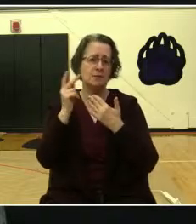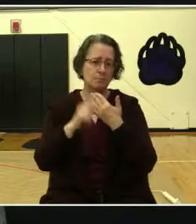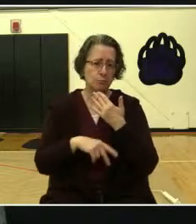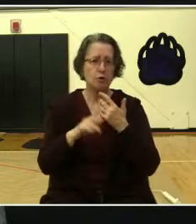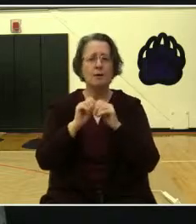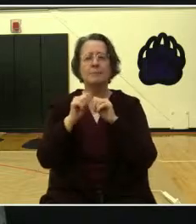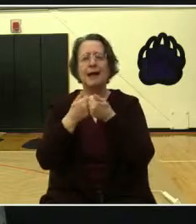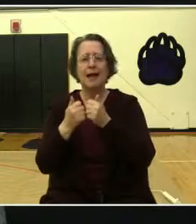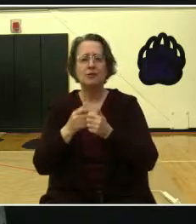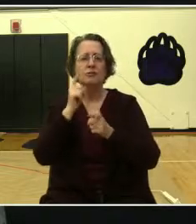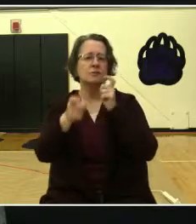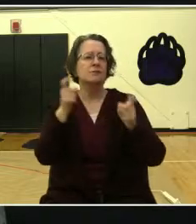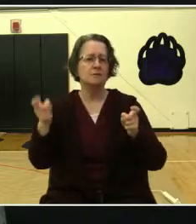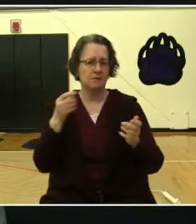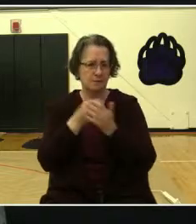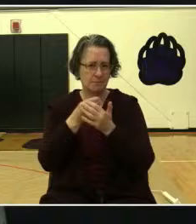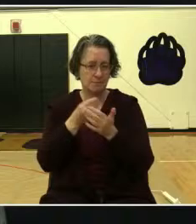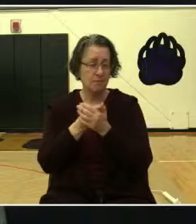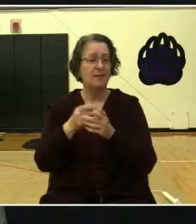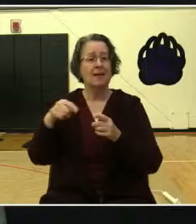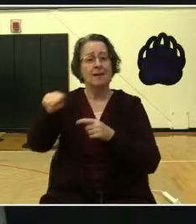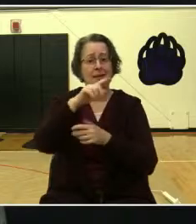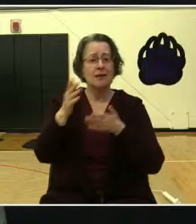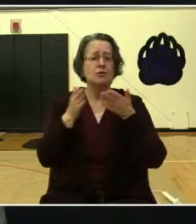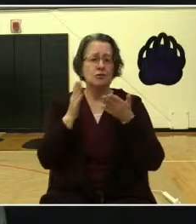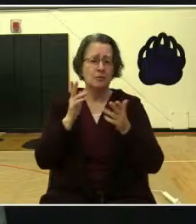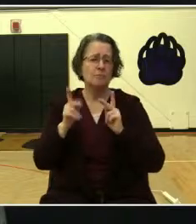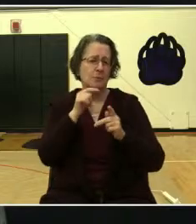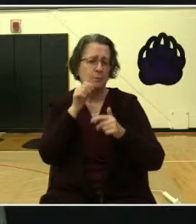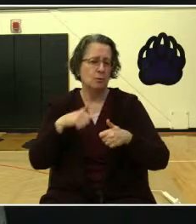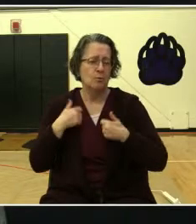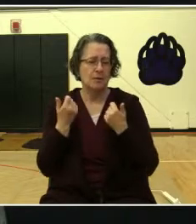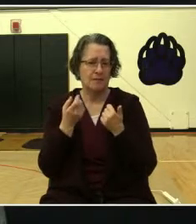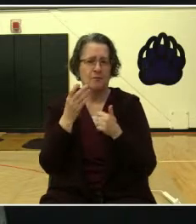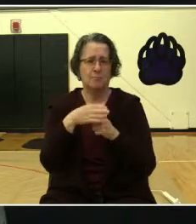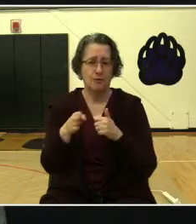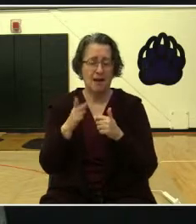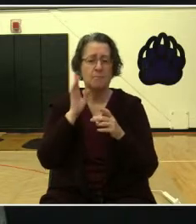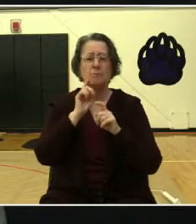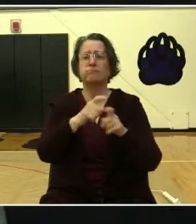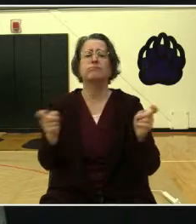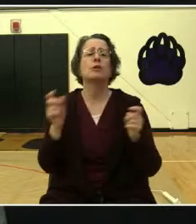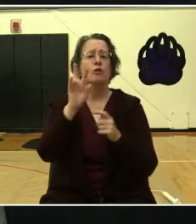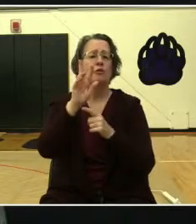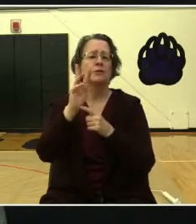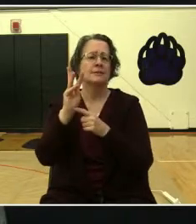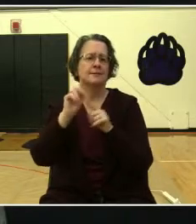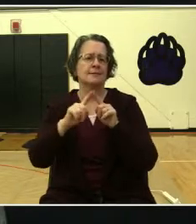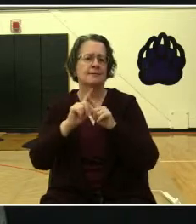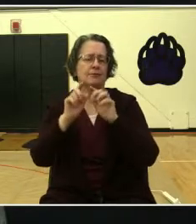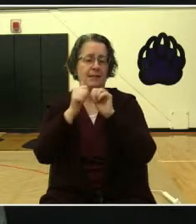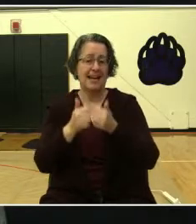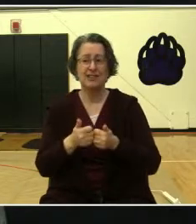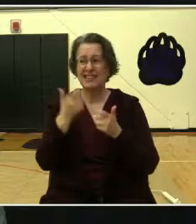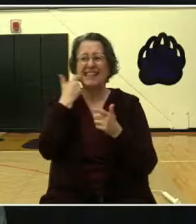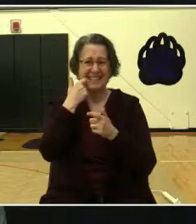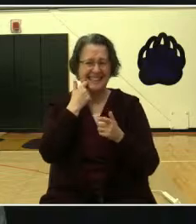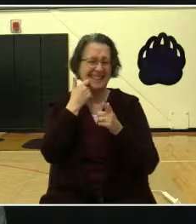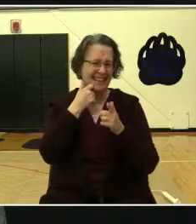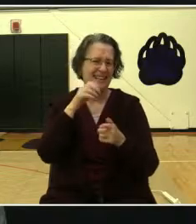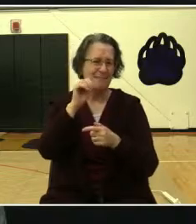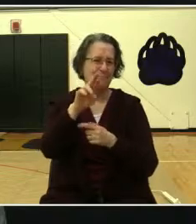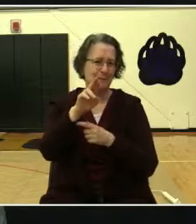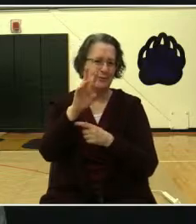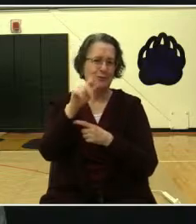facilities for the residents of brator to be allocated among the 36 service providers in the manner that was just read by Mr